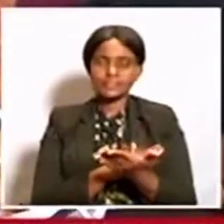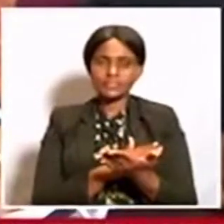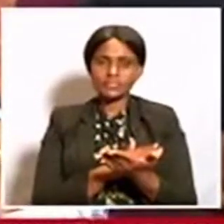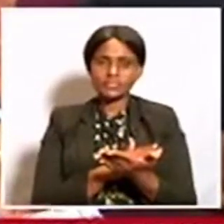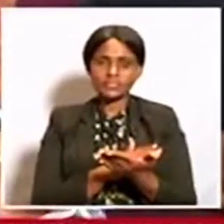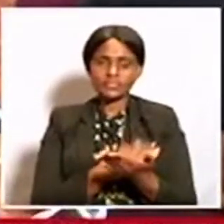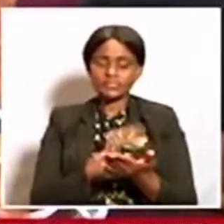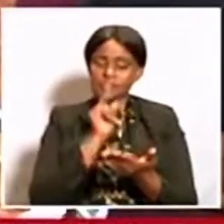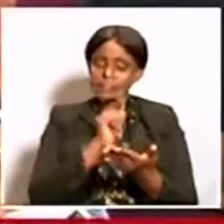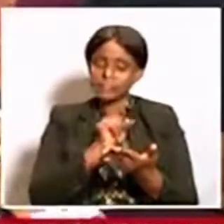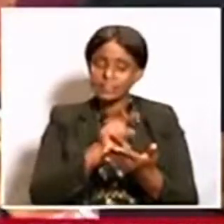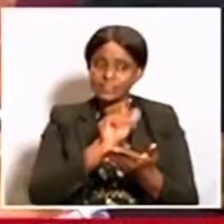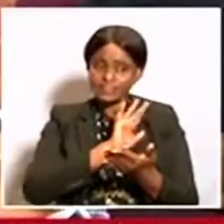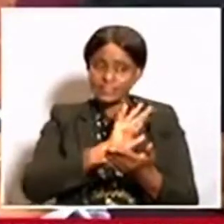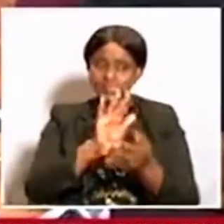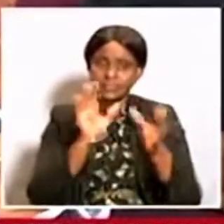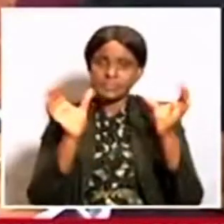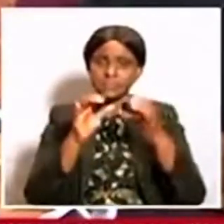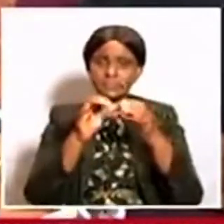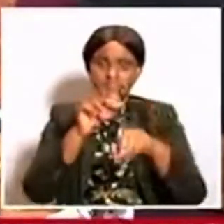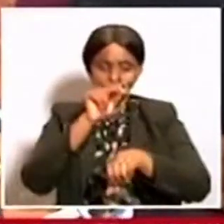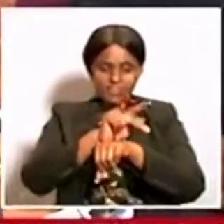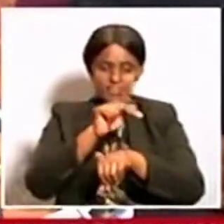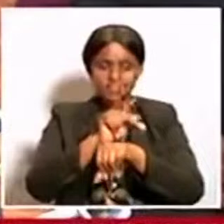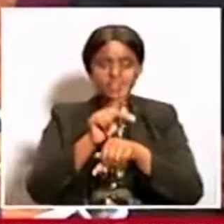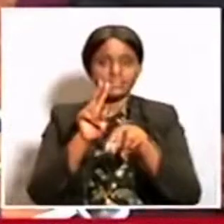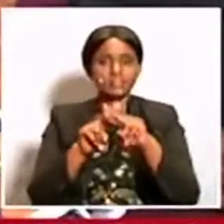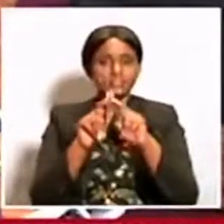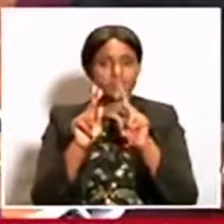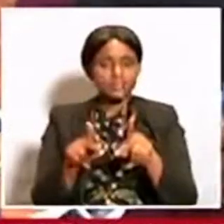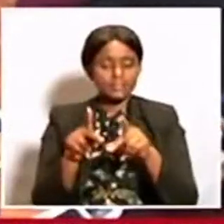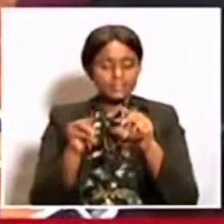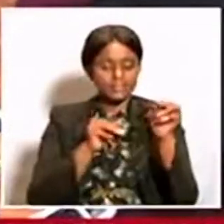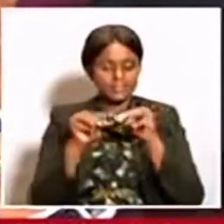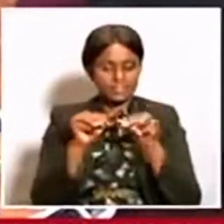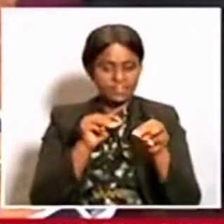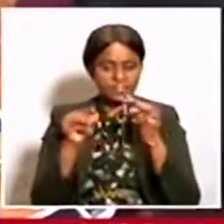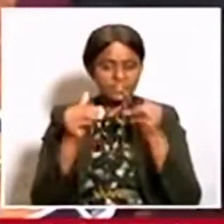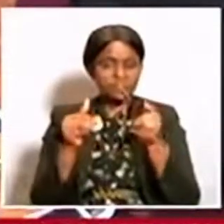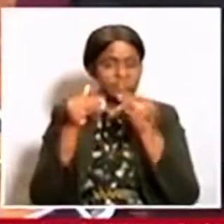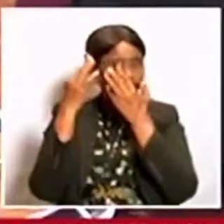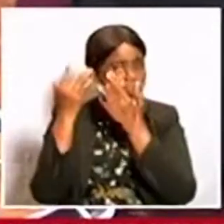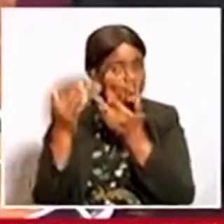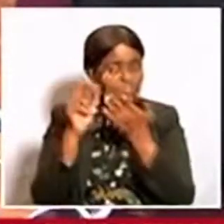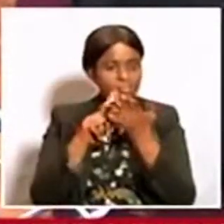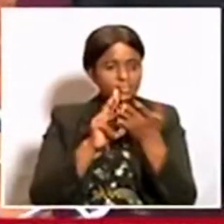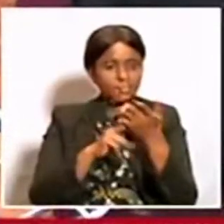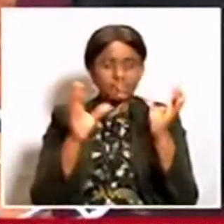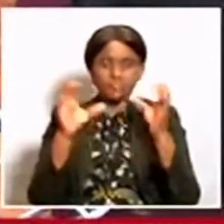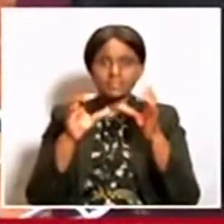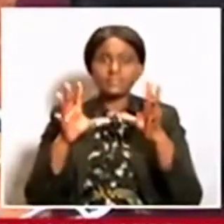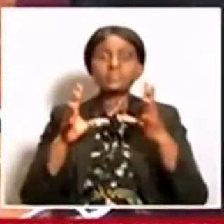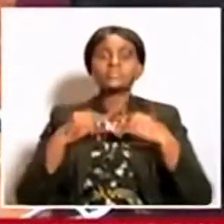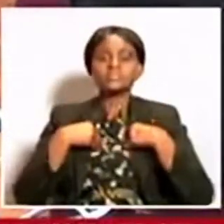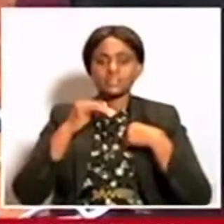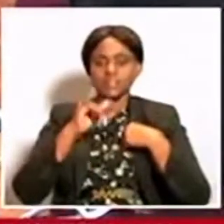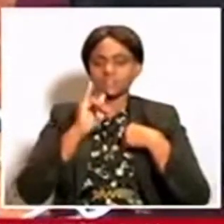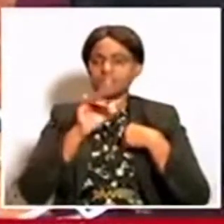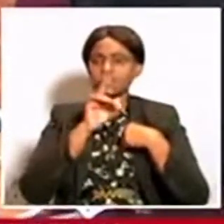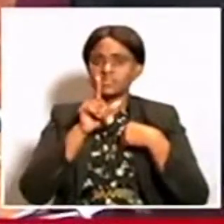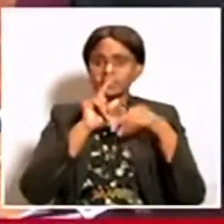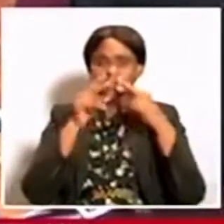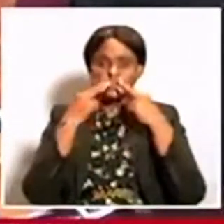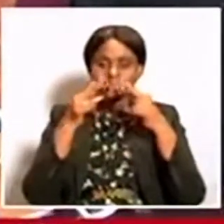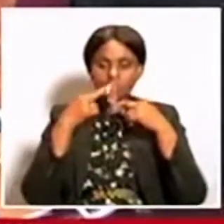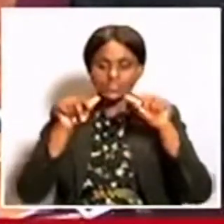So on the status of commune project chair, management wishes to report that the council acknowledges findings of the Auditor